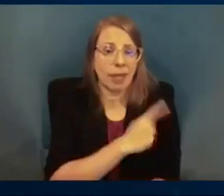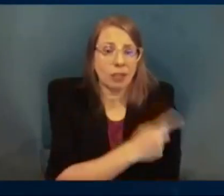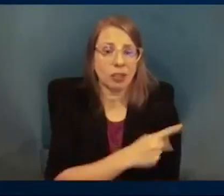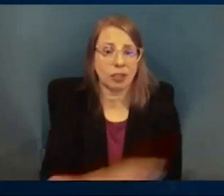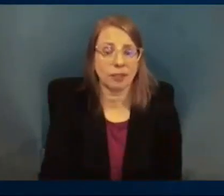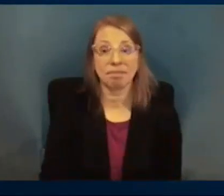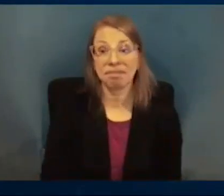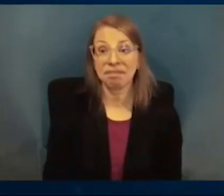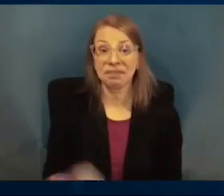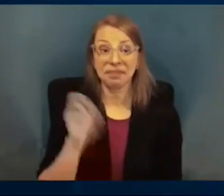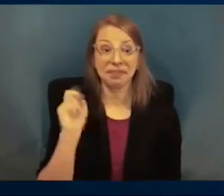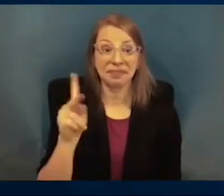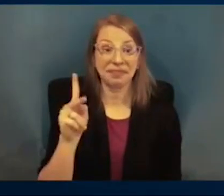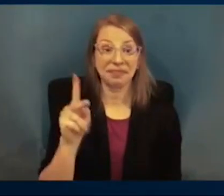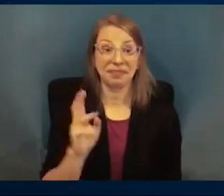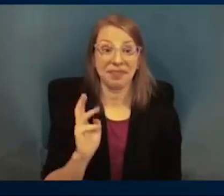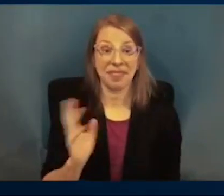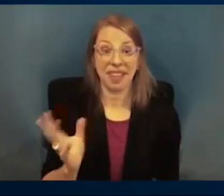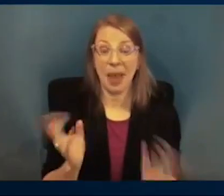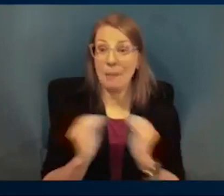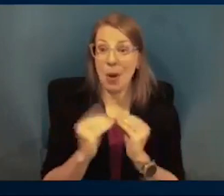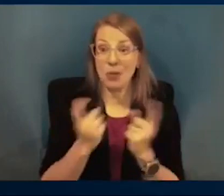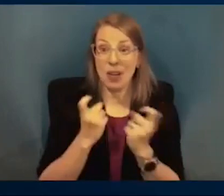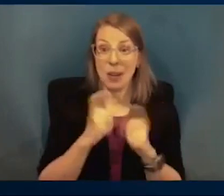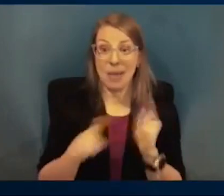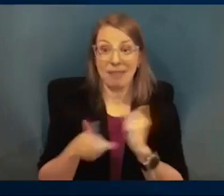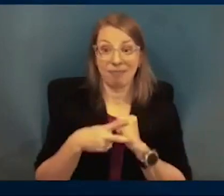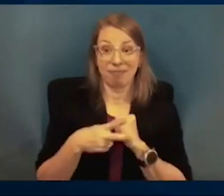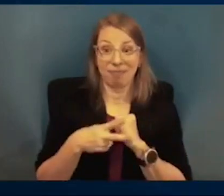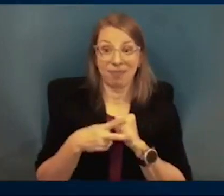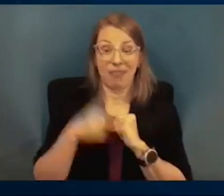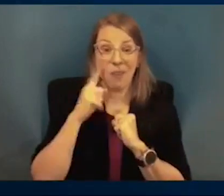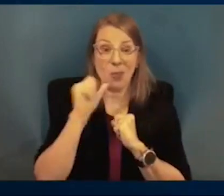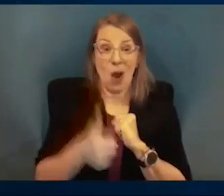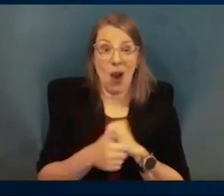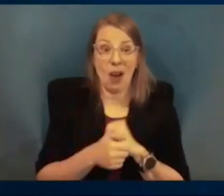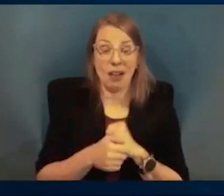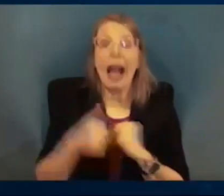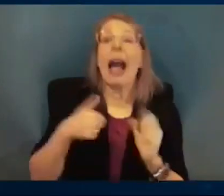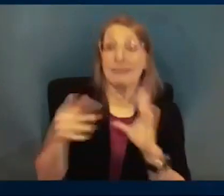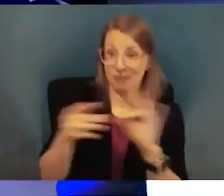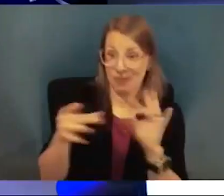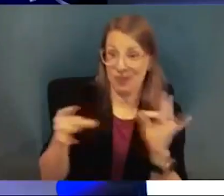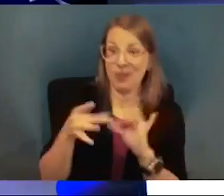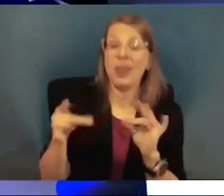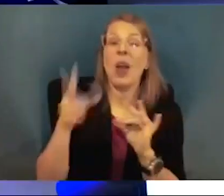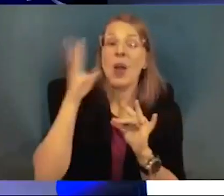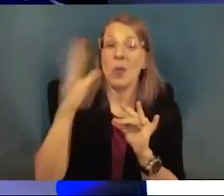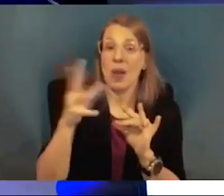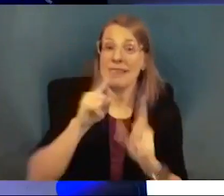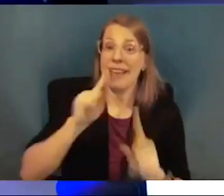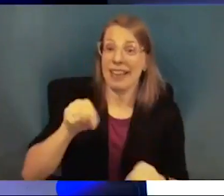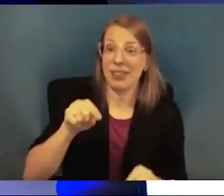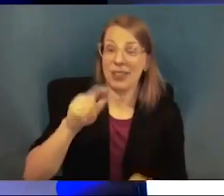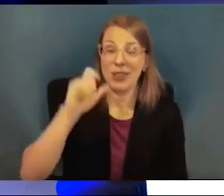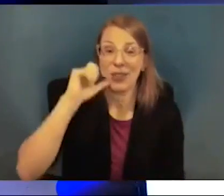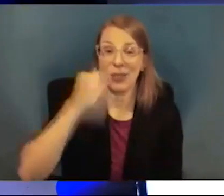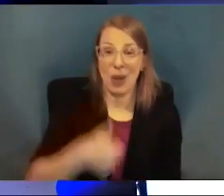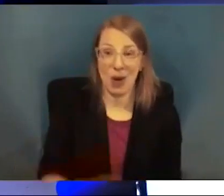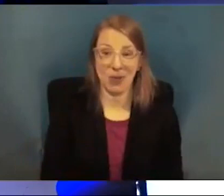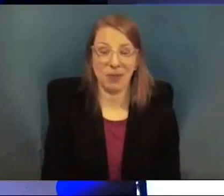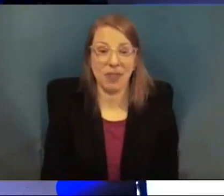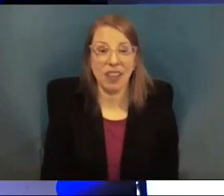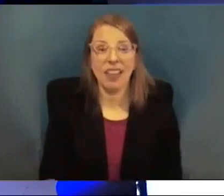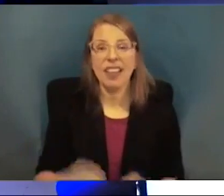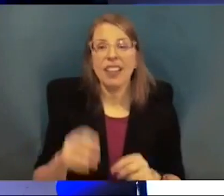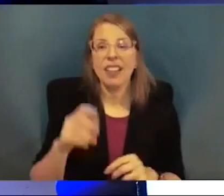Okay. I've got more, but I'm saving it for tomorrow. Okay, that's what I said. We will get to those great questions on Follow Up Friday. Let's get our